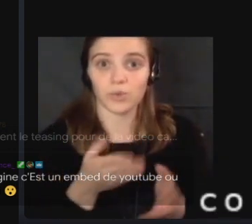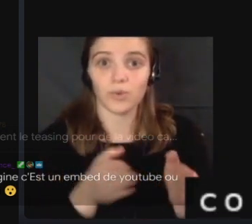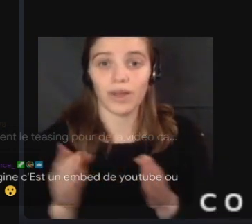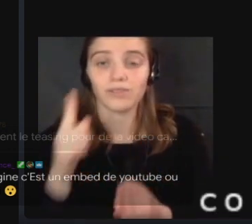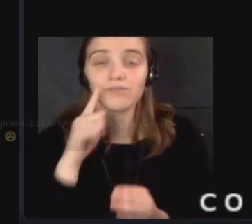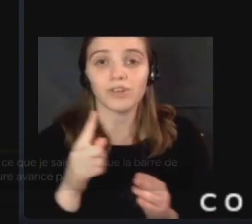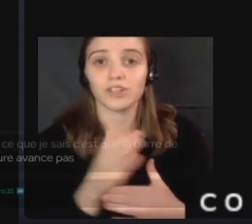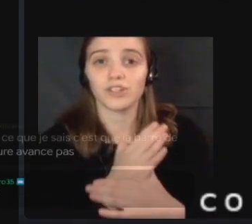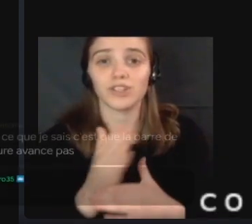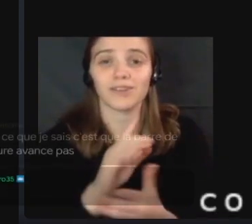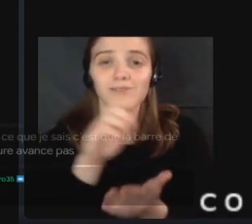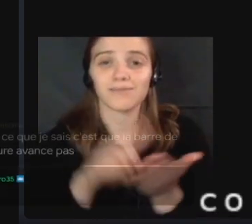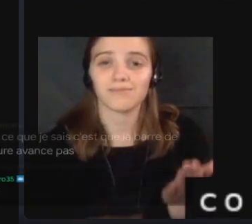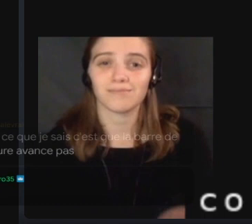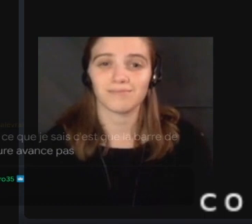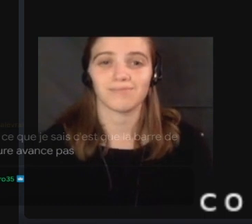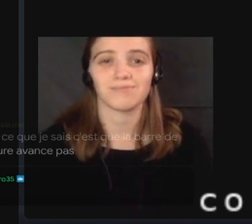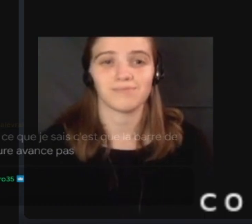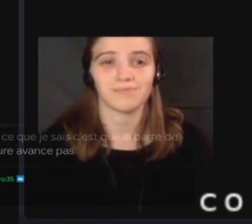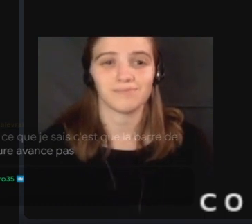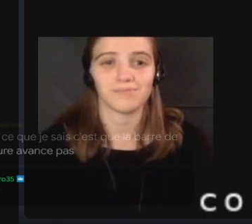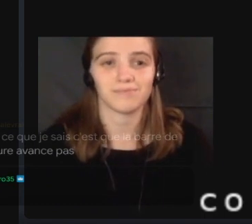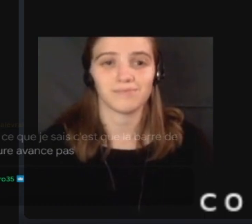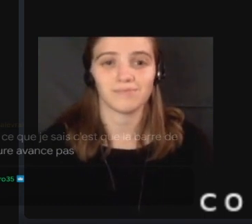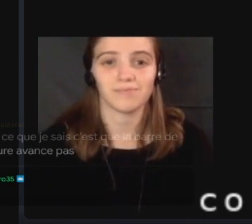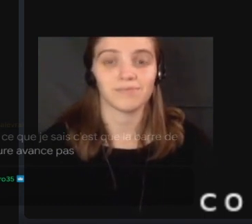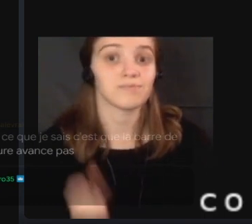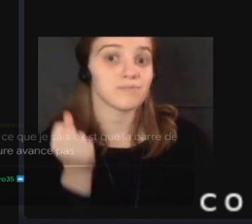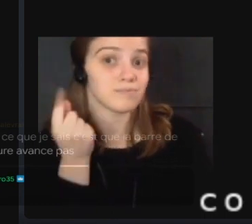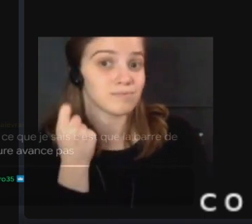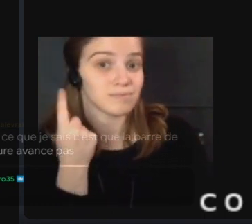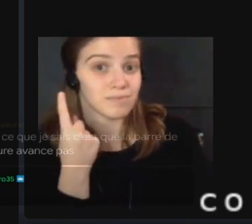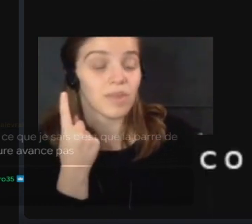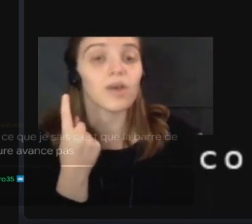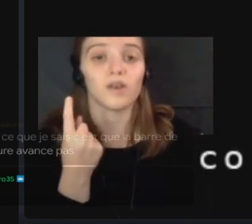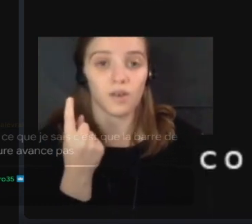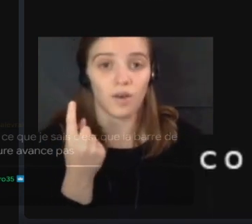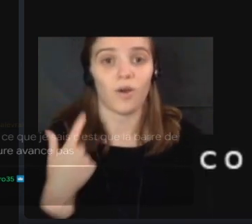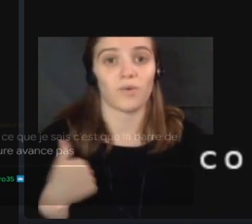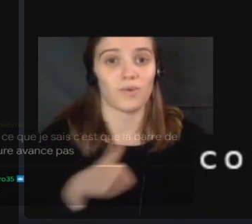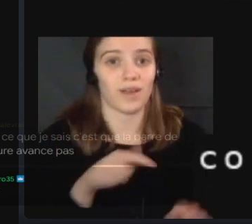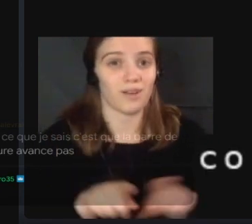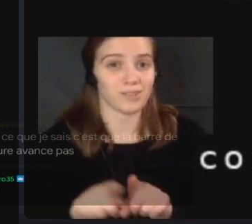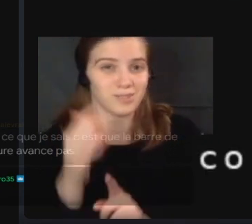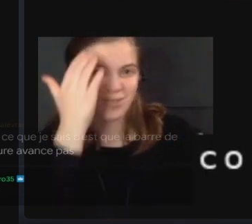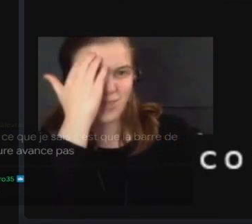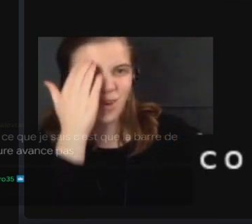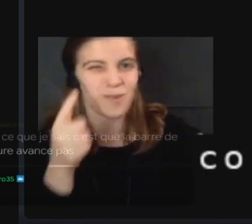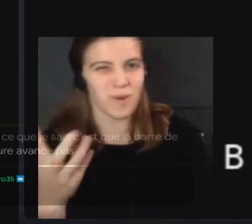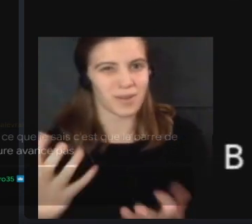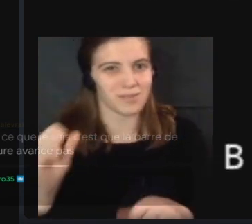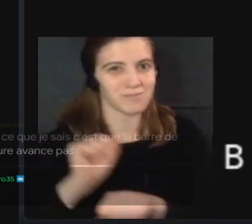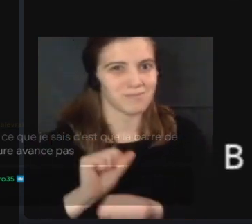Un embed de MP4 ou un embed de YouTube. But Dylan a soif, les amis. we also know that you want to work with more people.